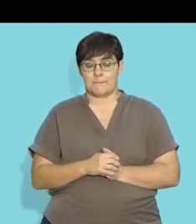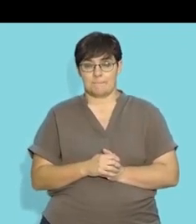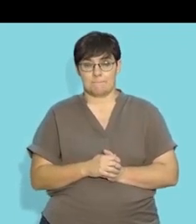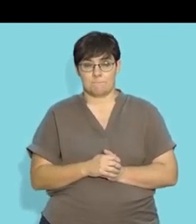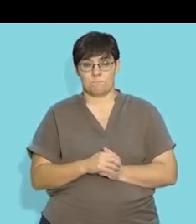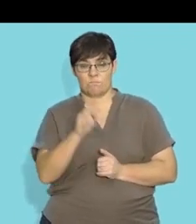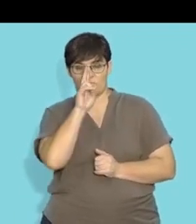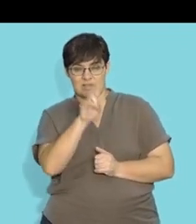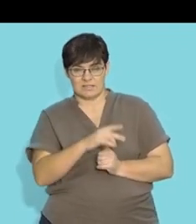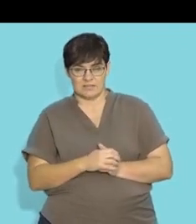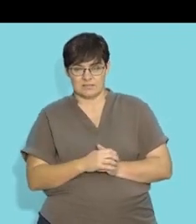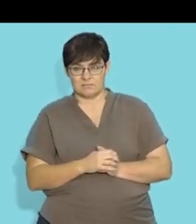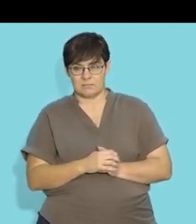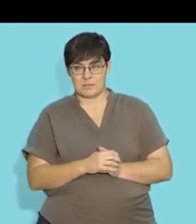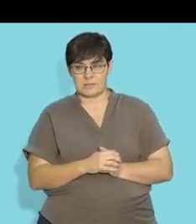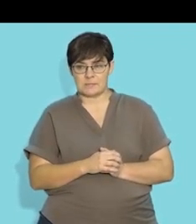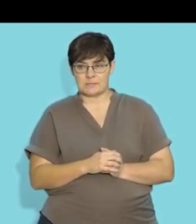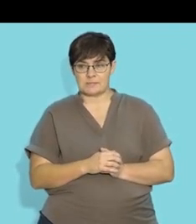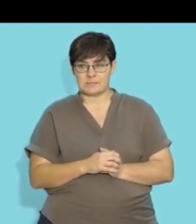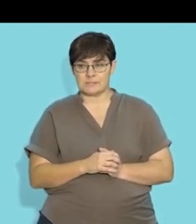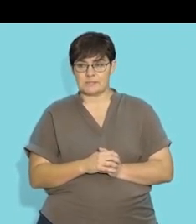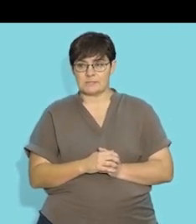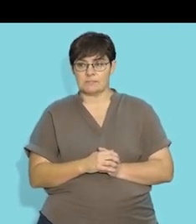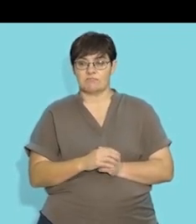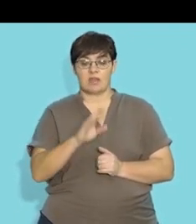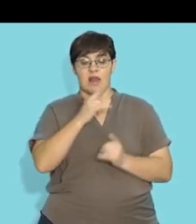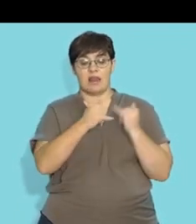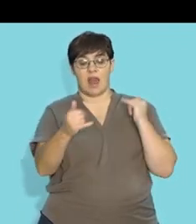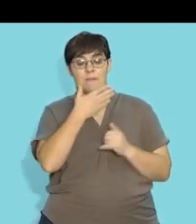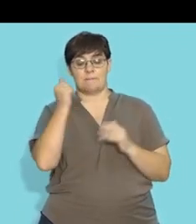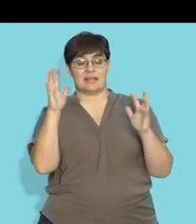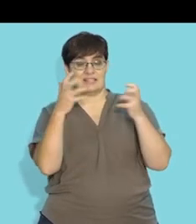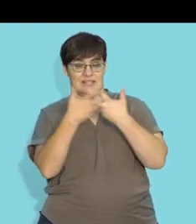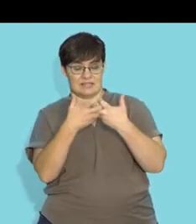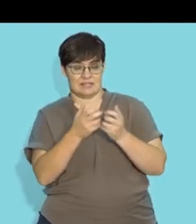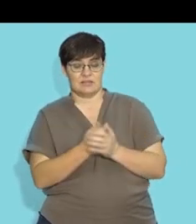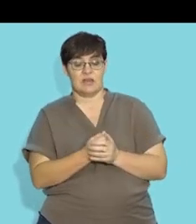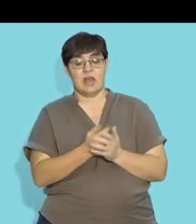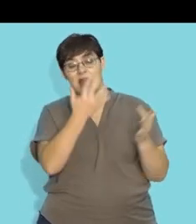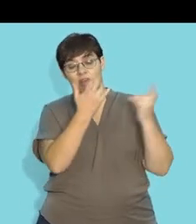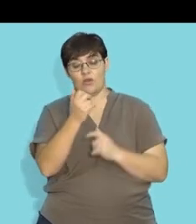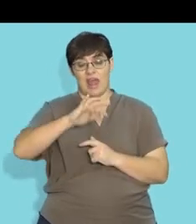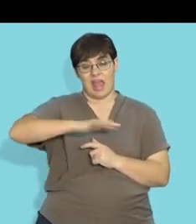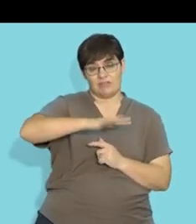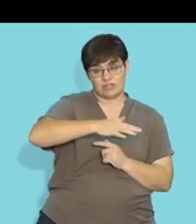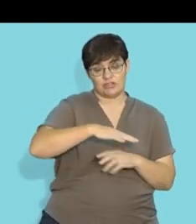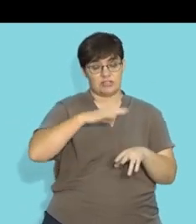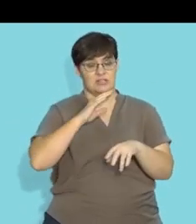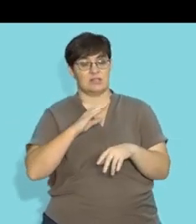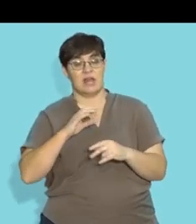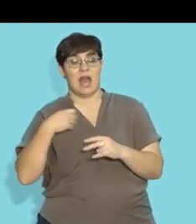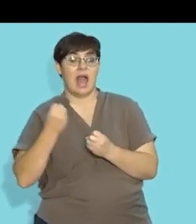Okay. Let's see that question. So we're talking about the line of best fit. We have to calculate the